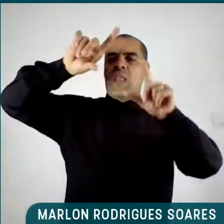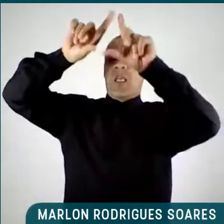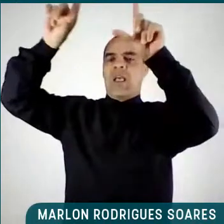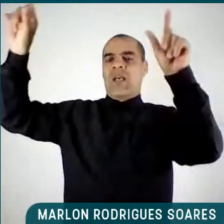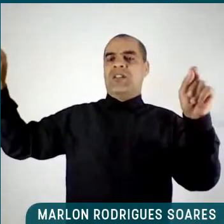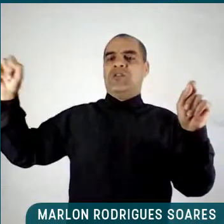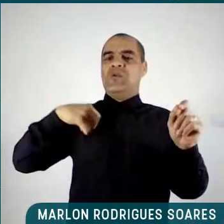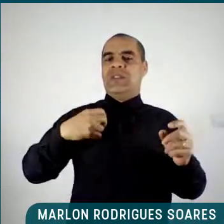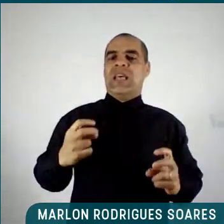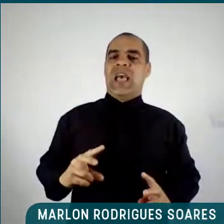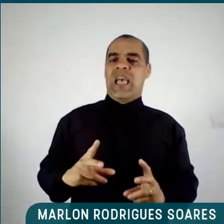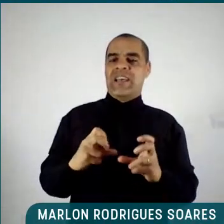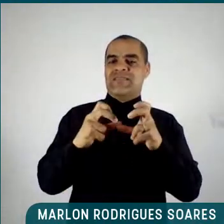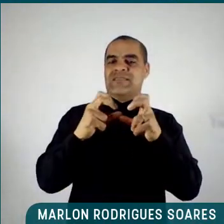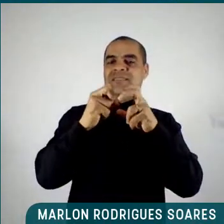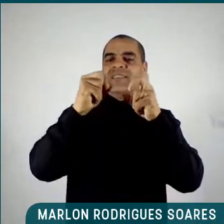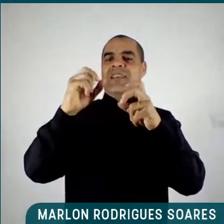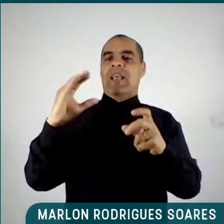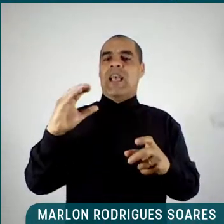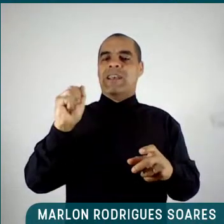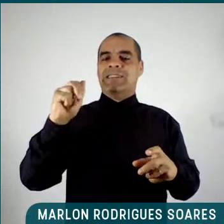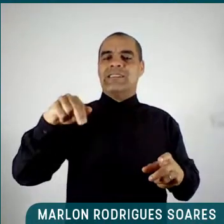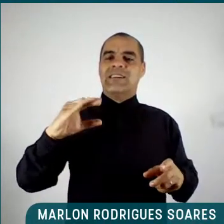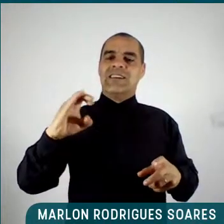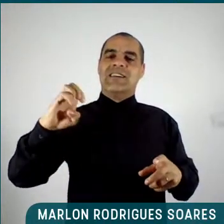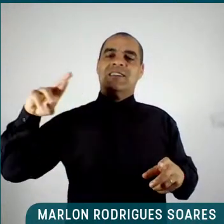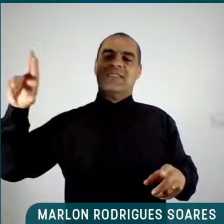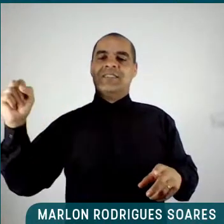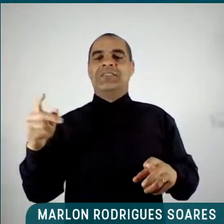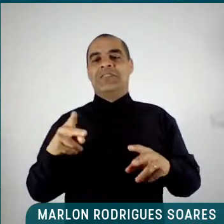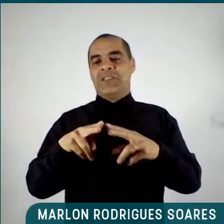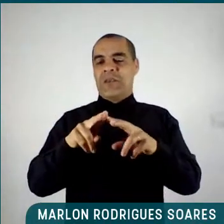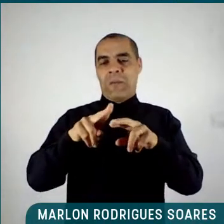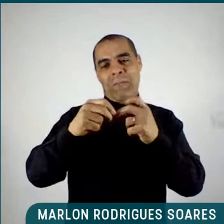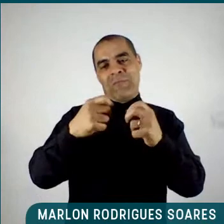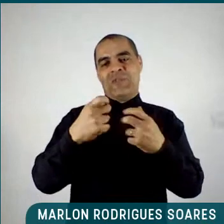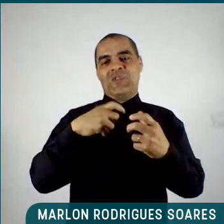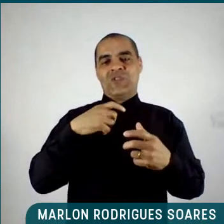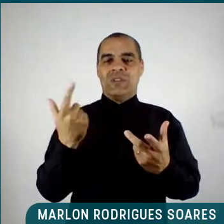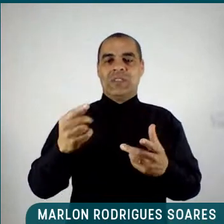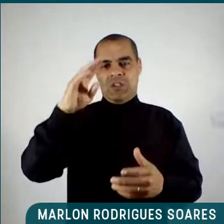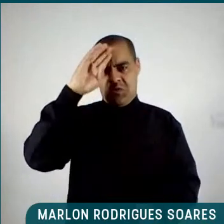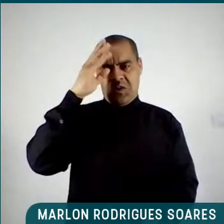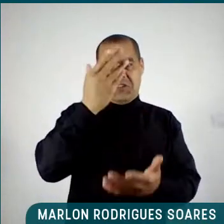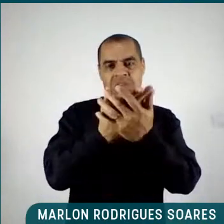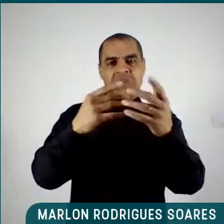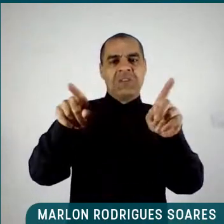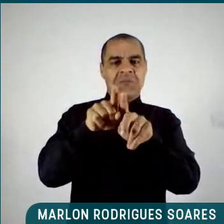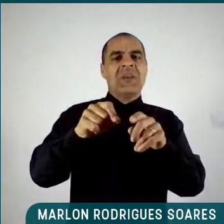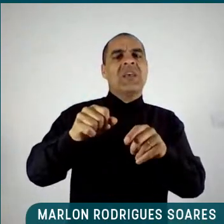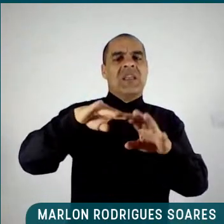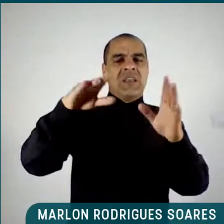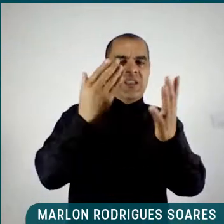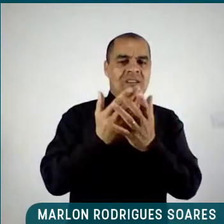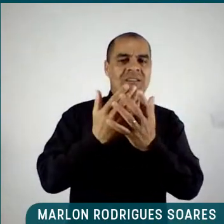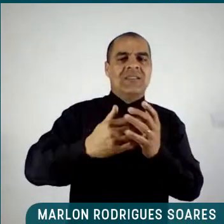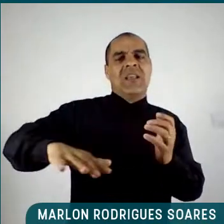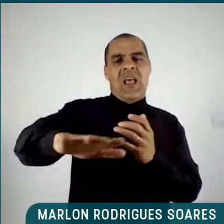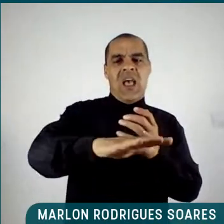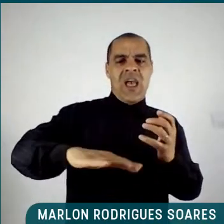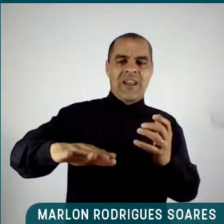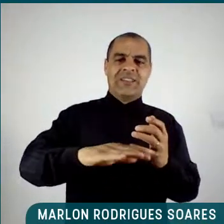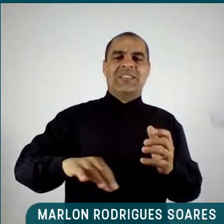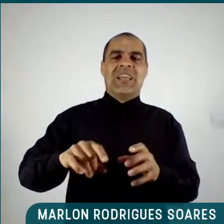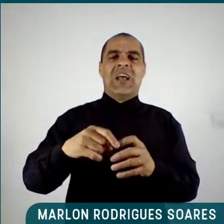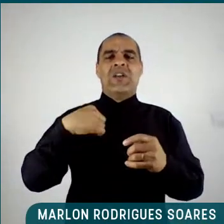conseguimos imaginar e tudo mais. I think that is the moon. The moon is Mas eu digo isso, inspiring me assim, to real, de be, verdade, so